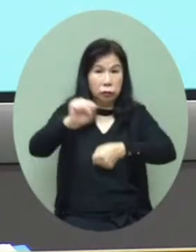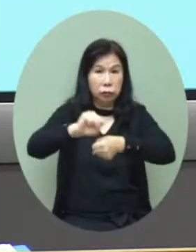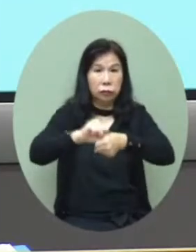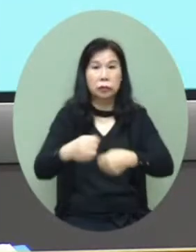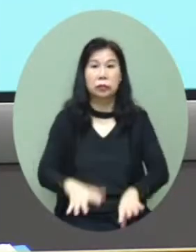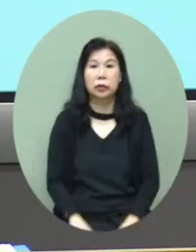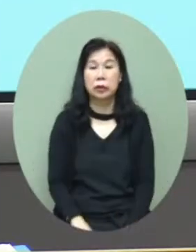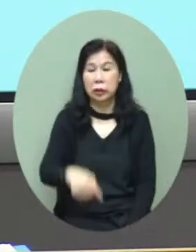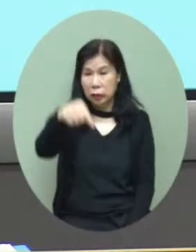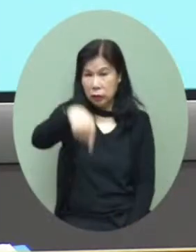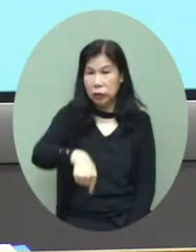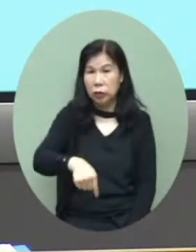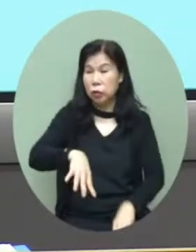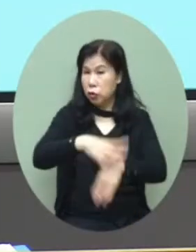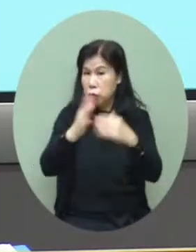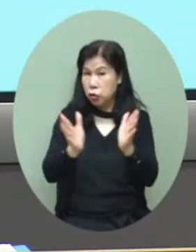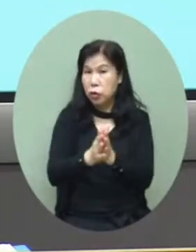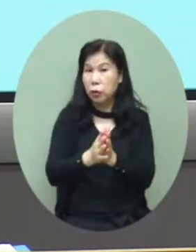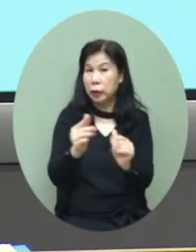actions. Lastly,